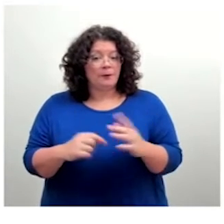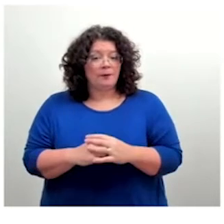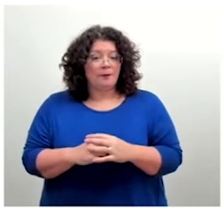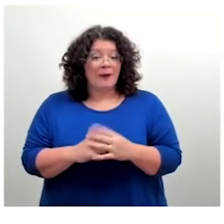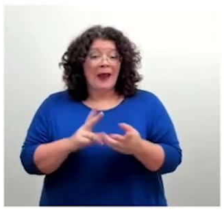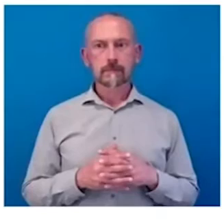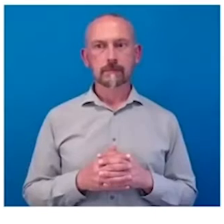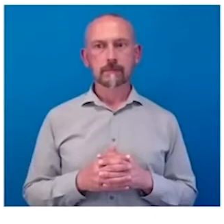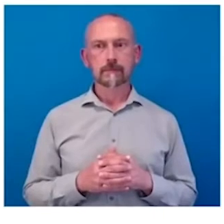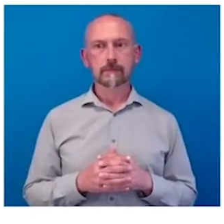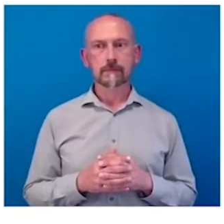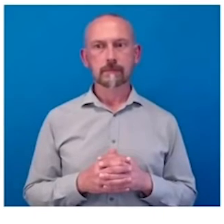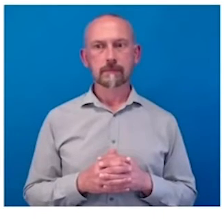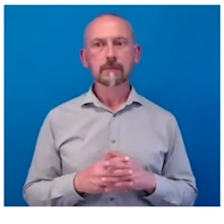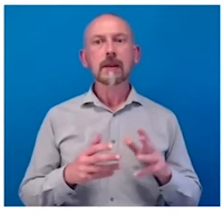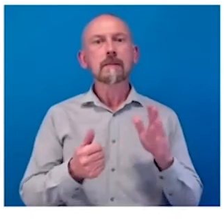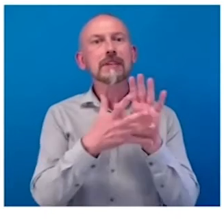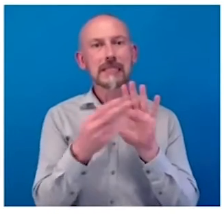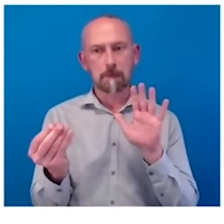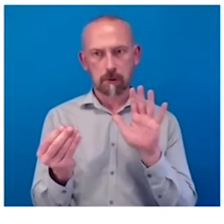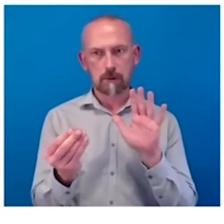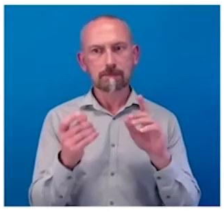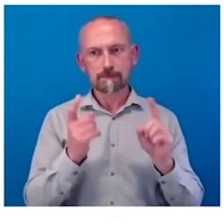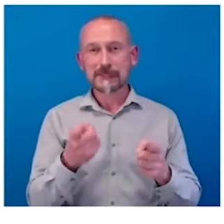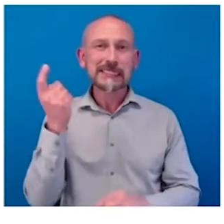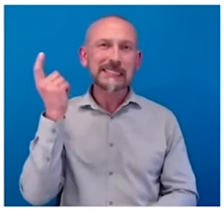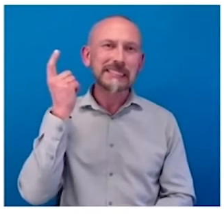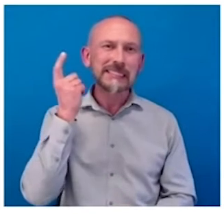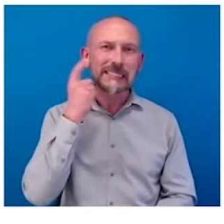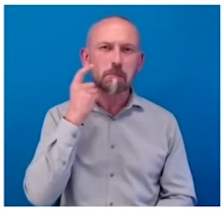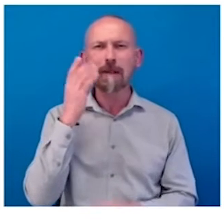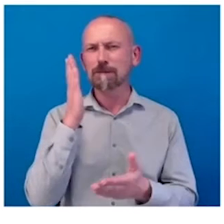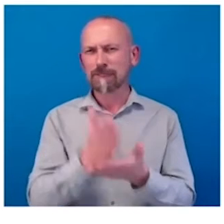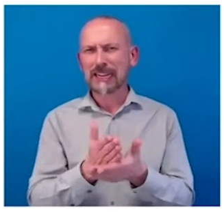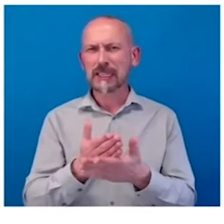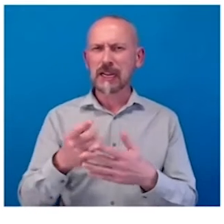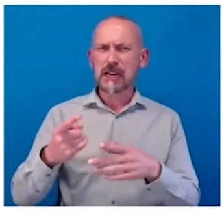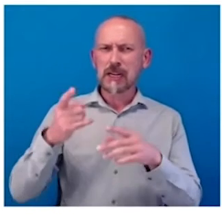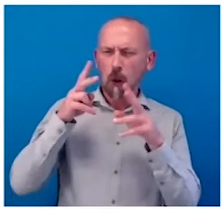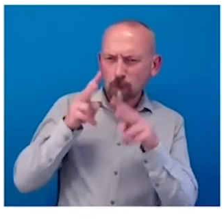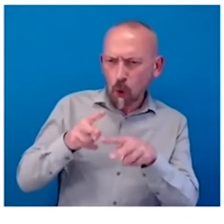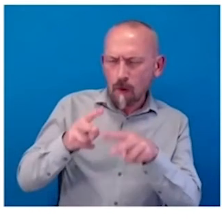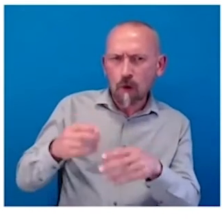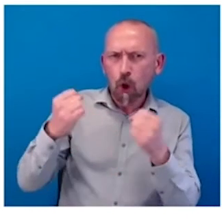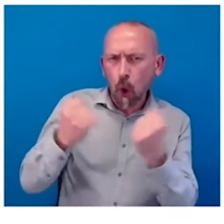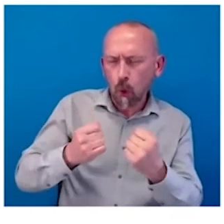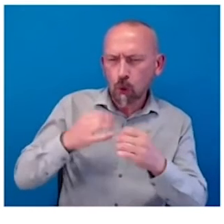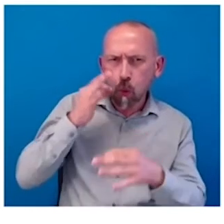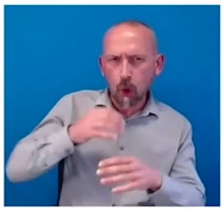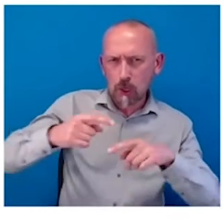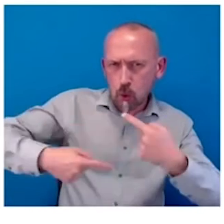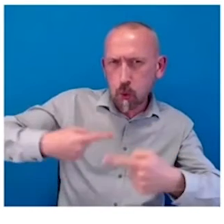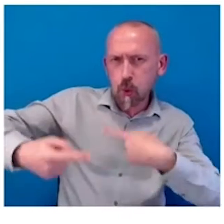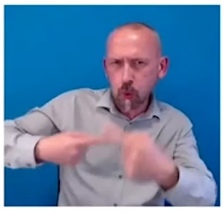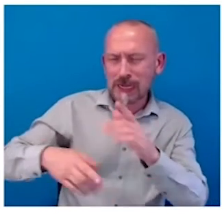So here's an example. It's a simple fact that constantly observing cold water rising in temperature until it arrives at the boiling point of 100